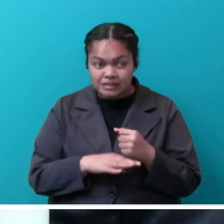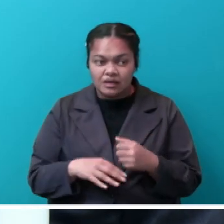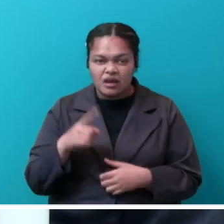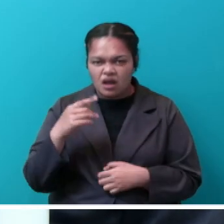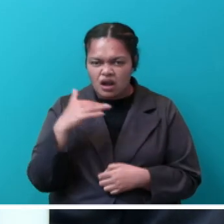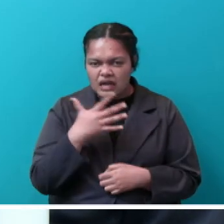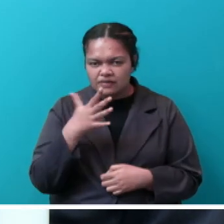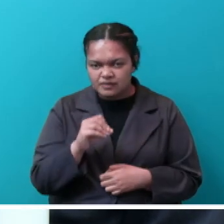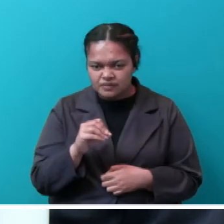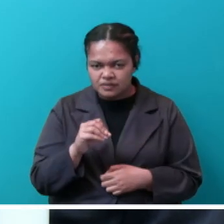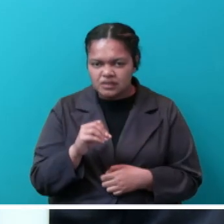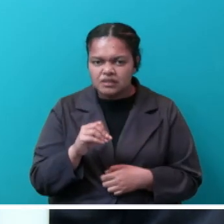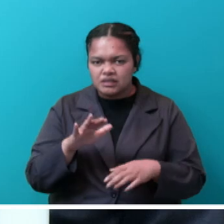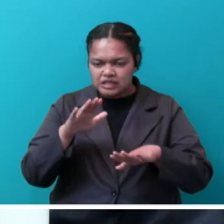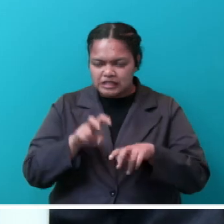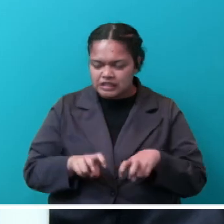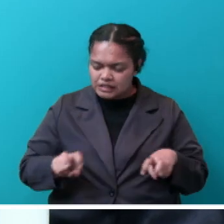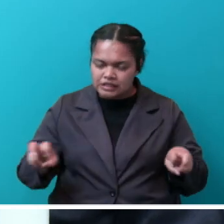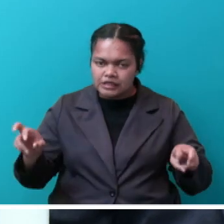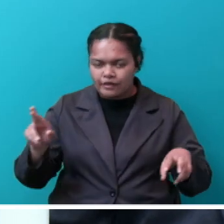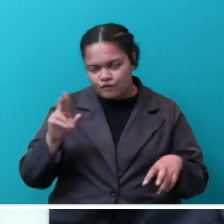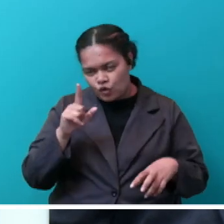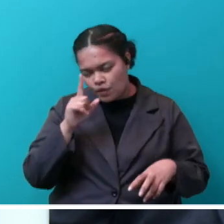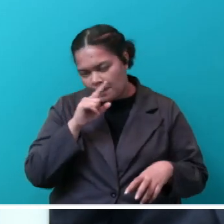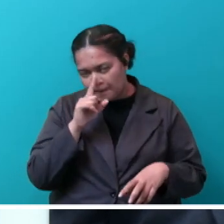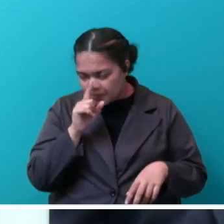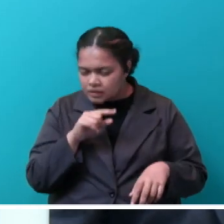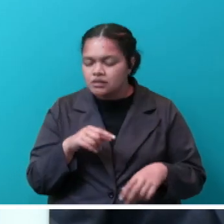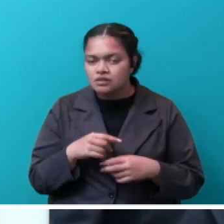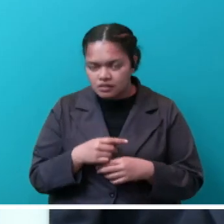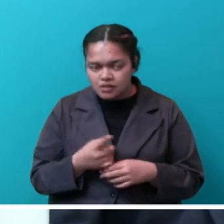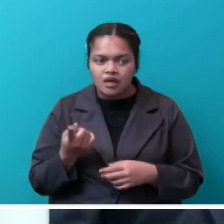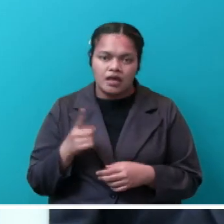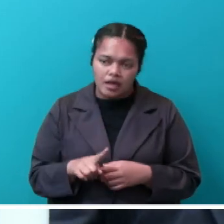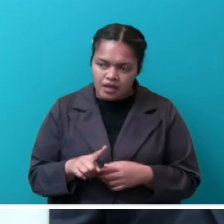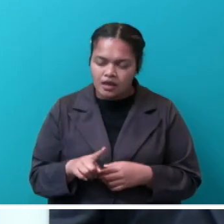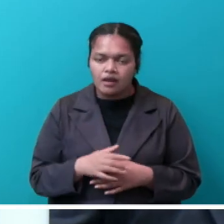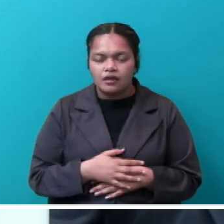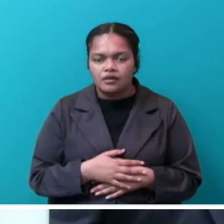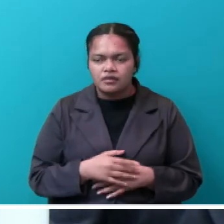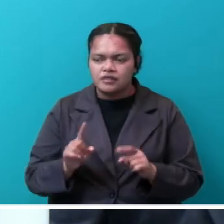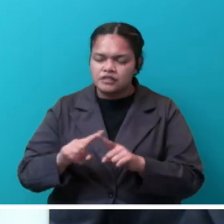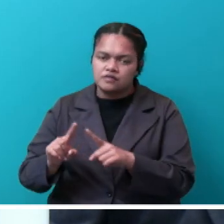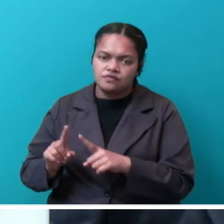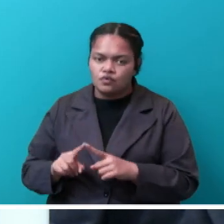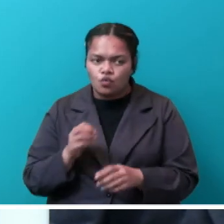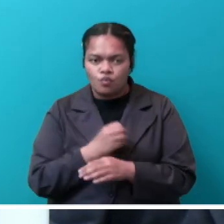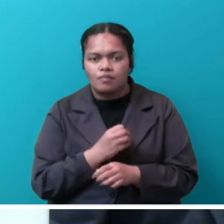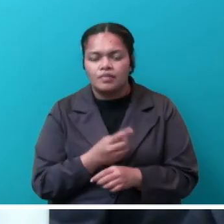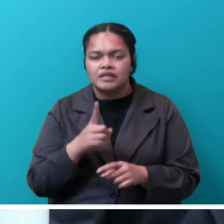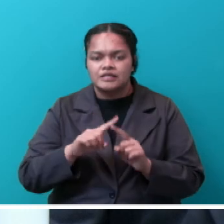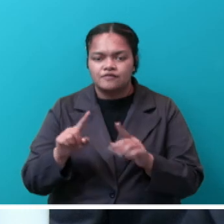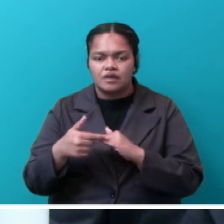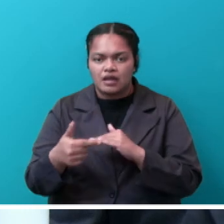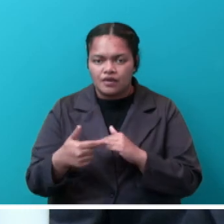seating spaces for passengers, some kiosks, operational offices for agencies, and recreation spaces,